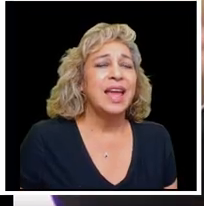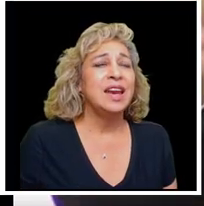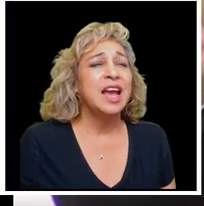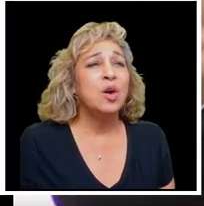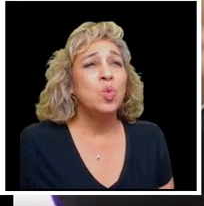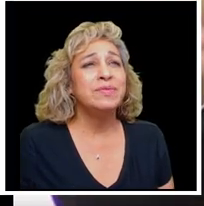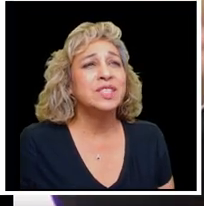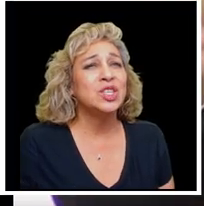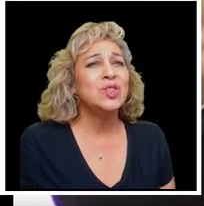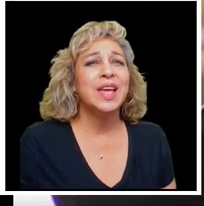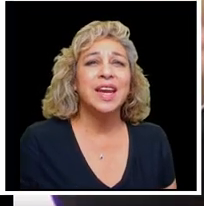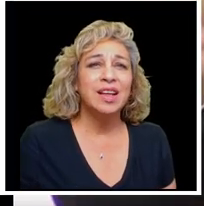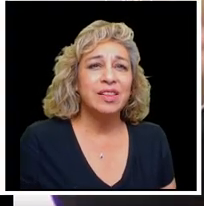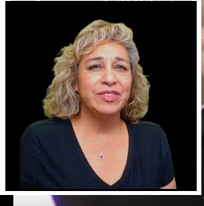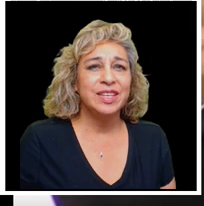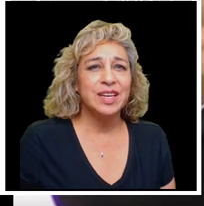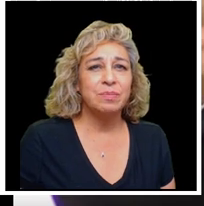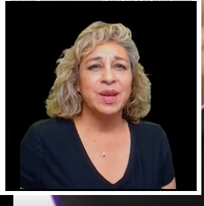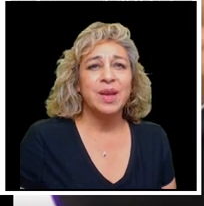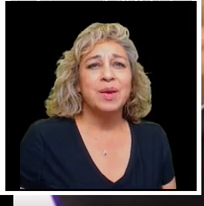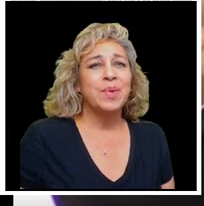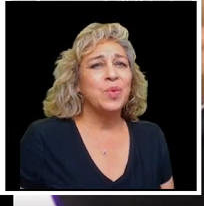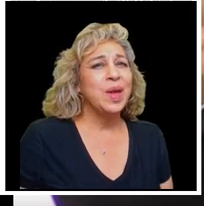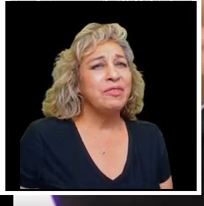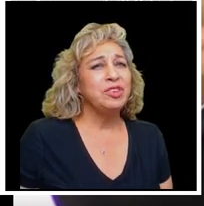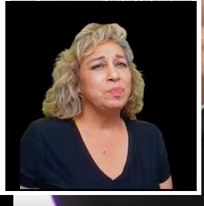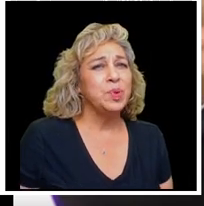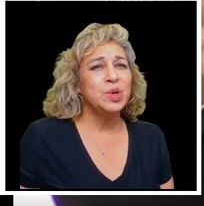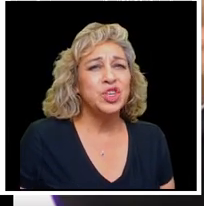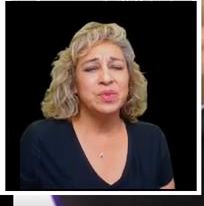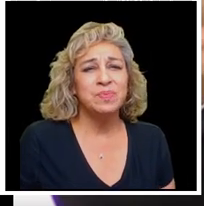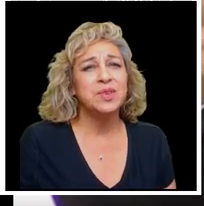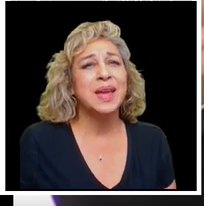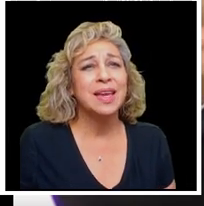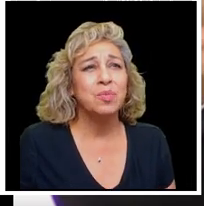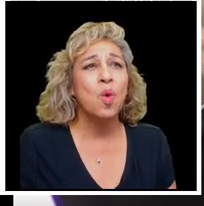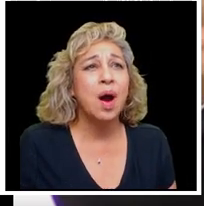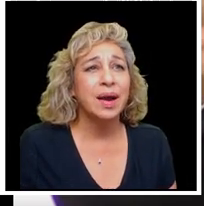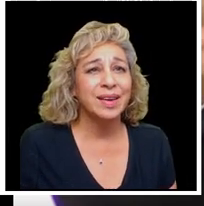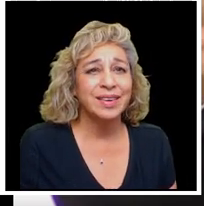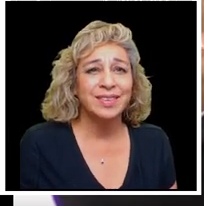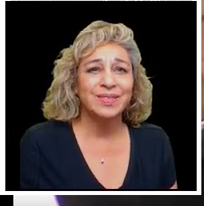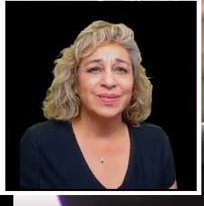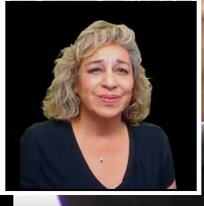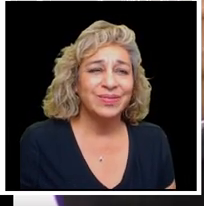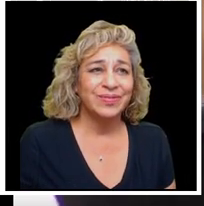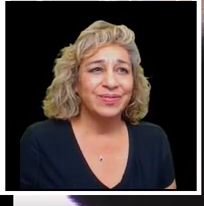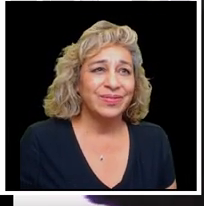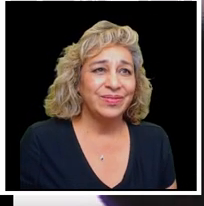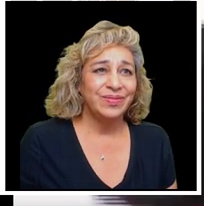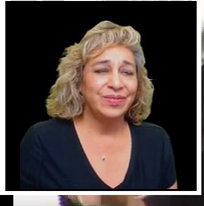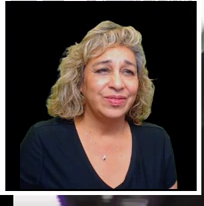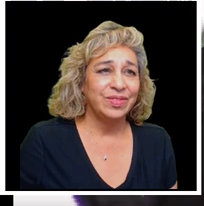now we've stood that elephant depth but we have to push him to make him walk